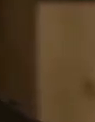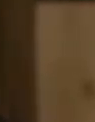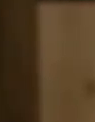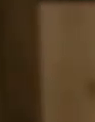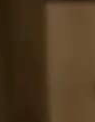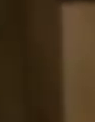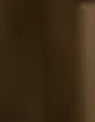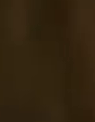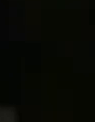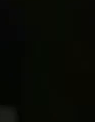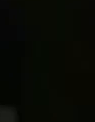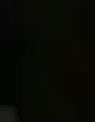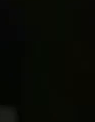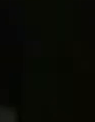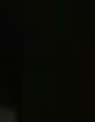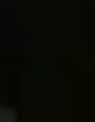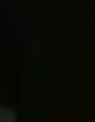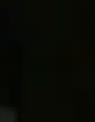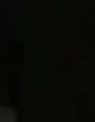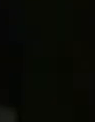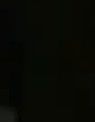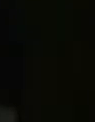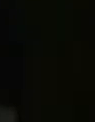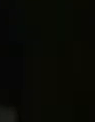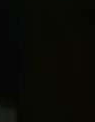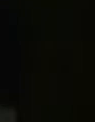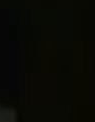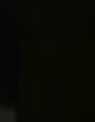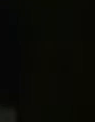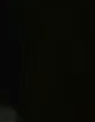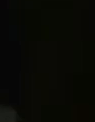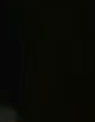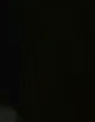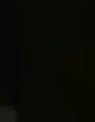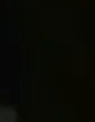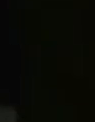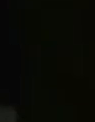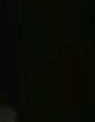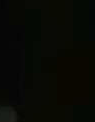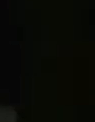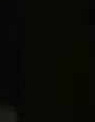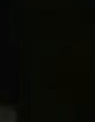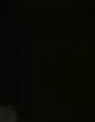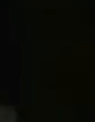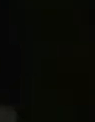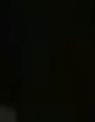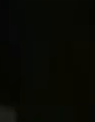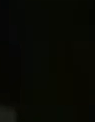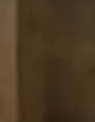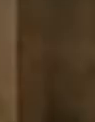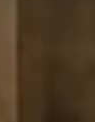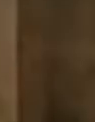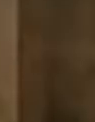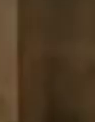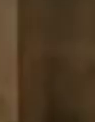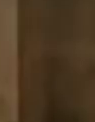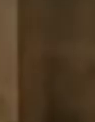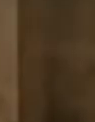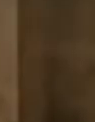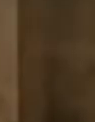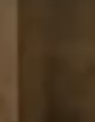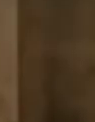of timing. But I am actually pretty good at a couple of things. One, I